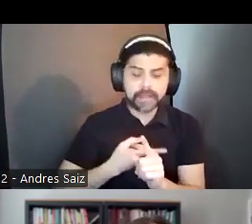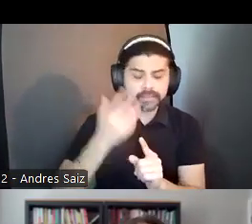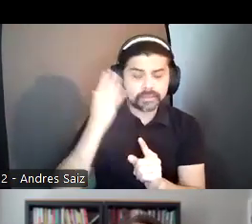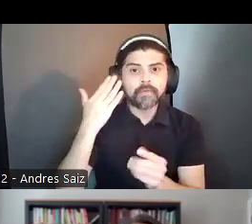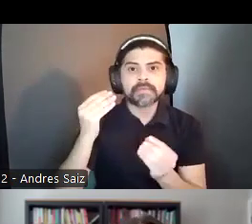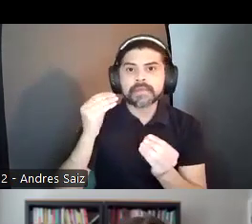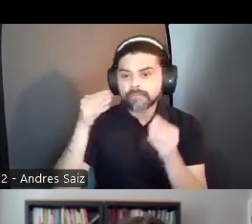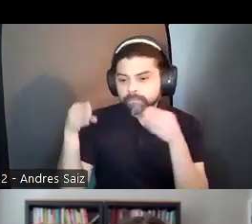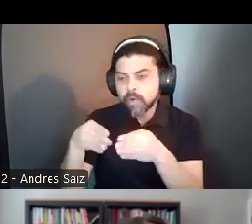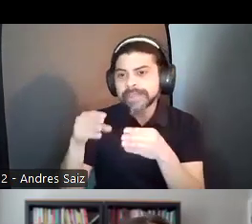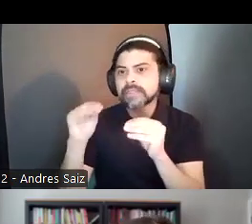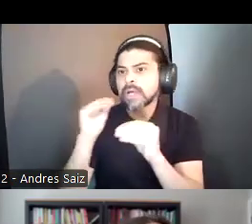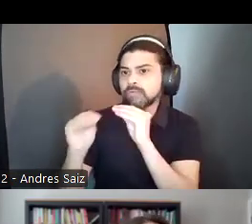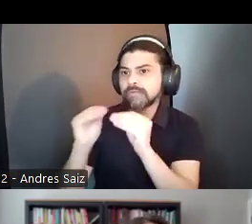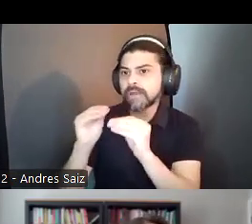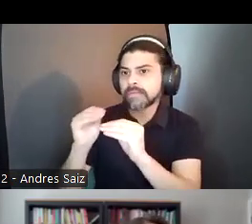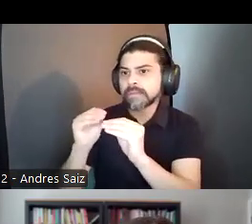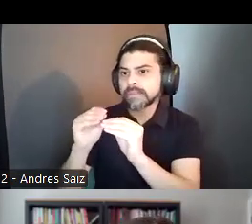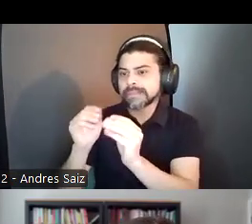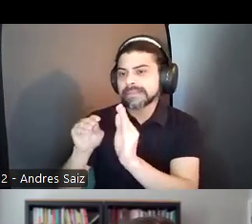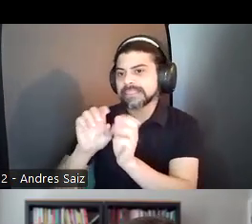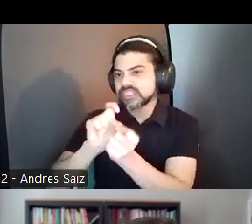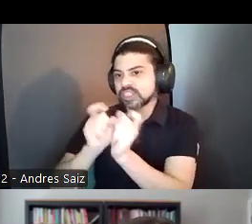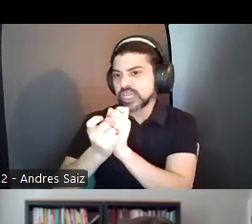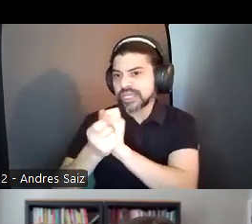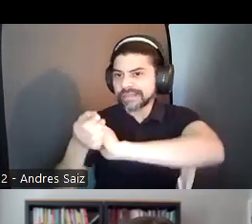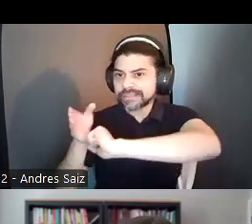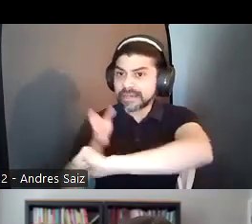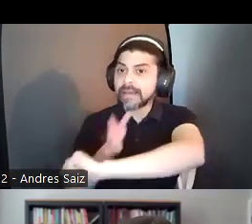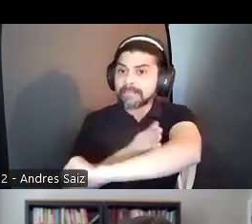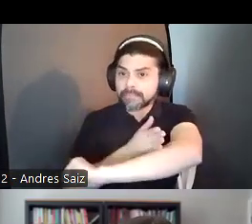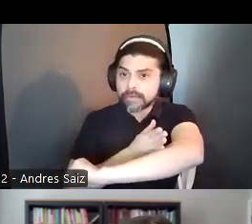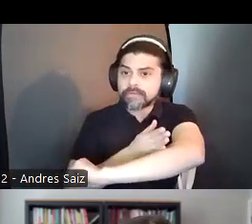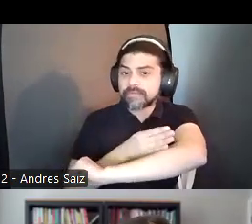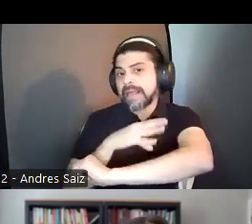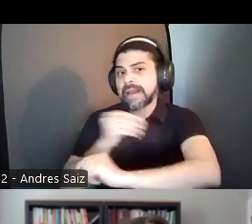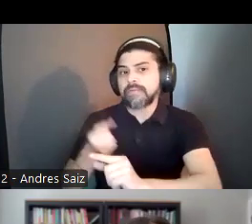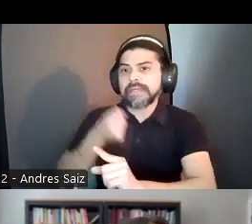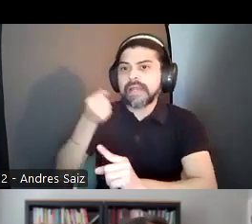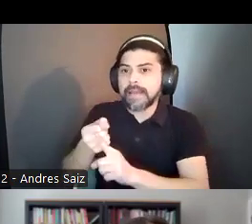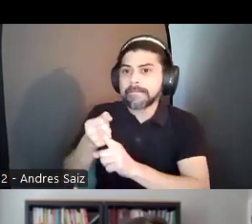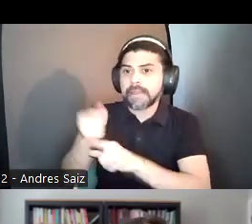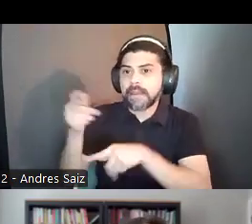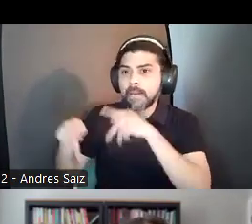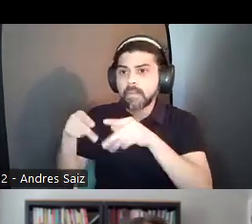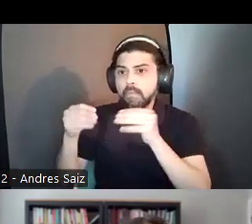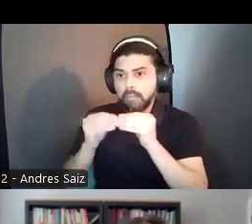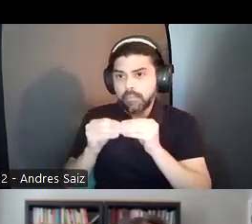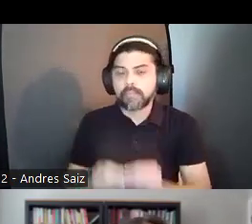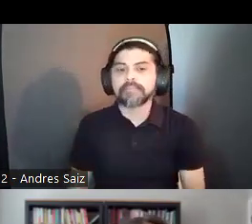in an effort to amplify potential progress and impact that the MPA implementation can have. Next slide,